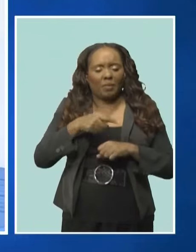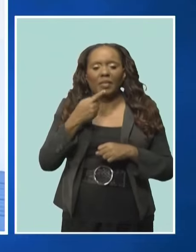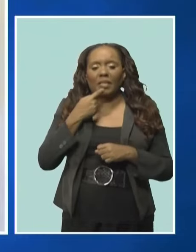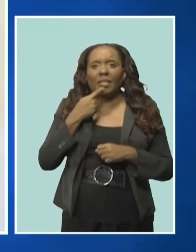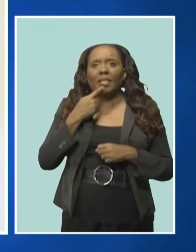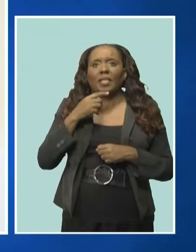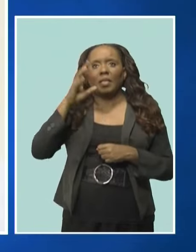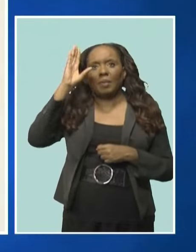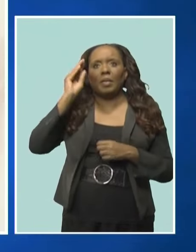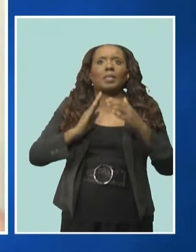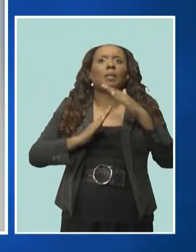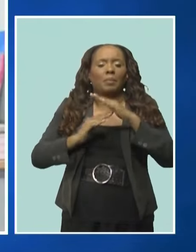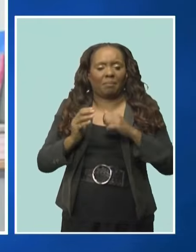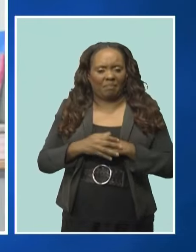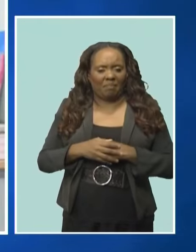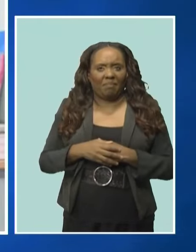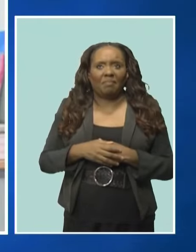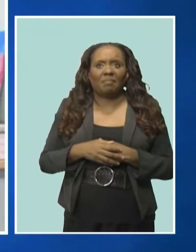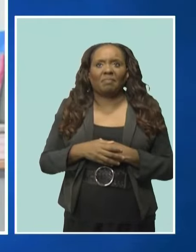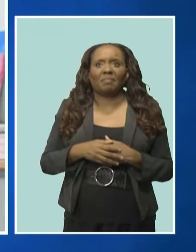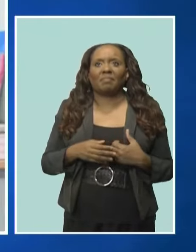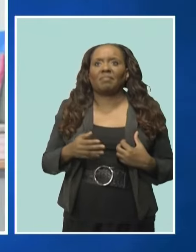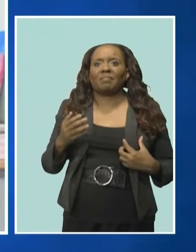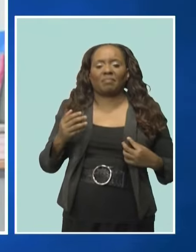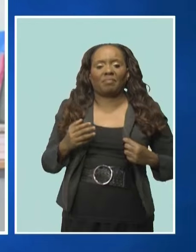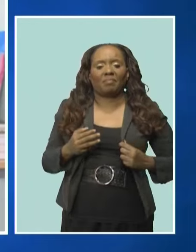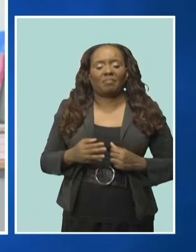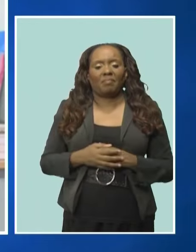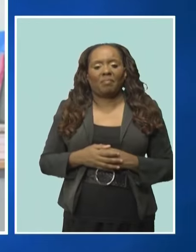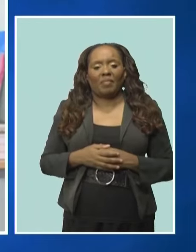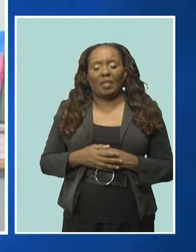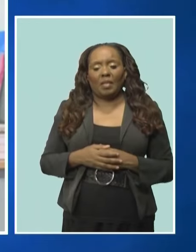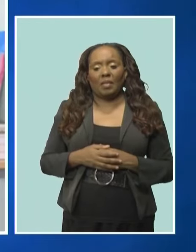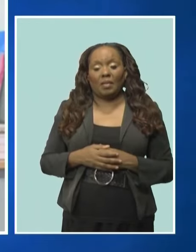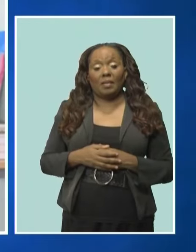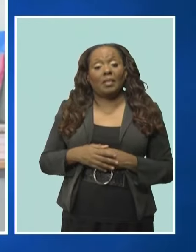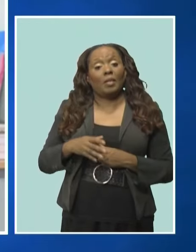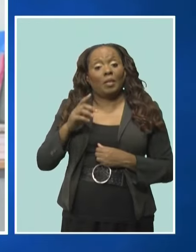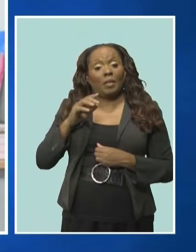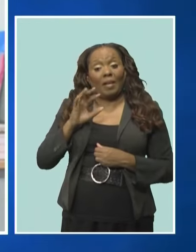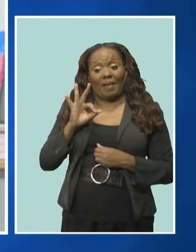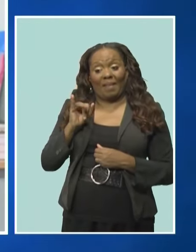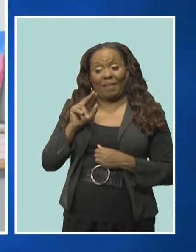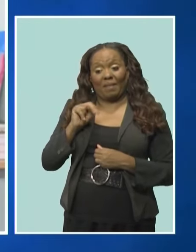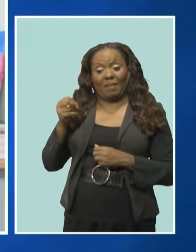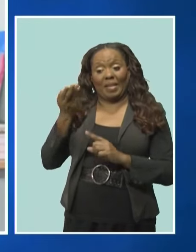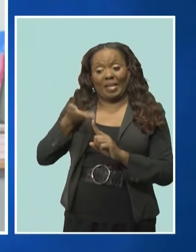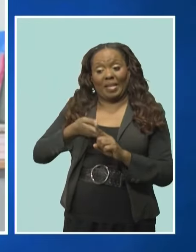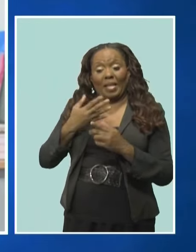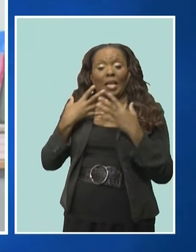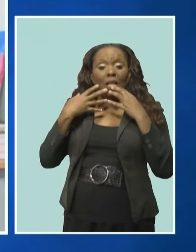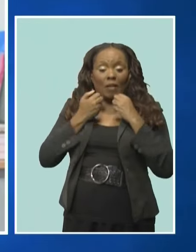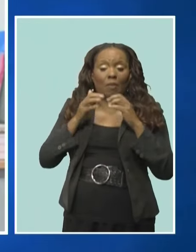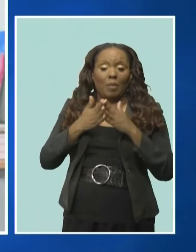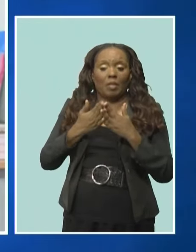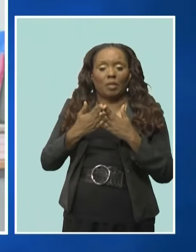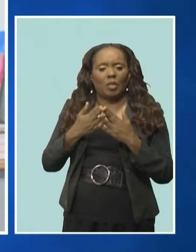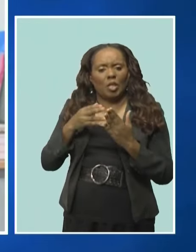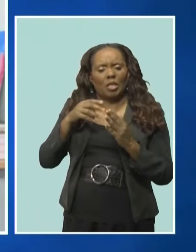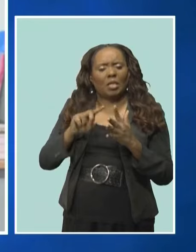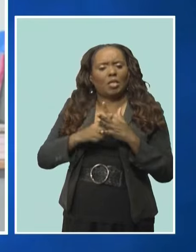Green. Finn was an early bloomer. He was reading from infancy. He really loves books. He loves documentaries. He